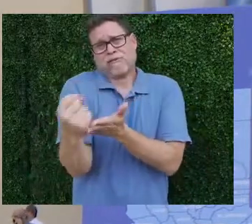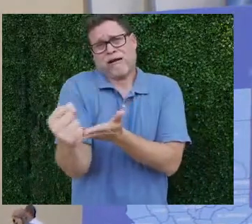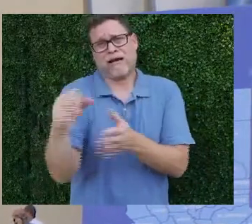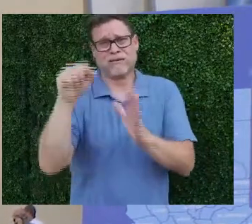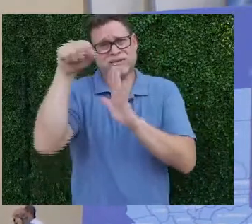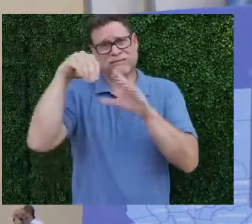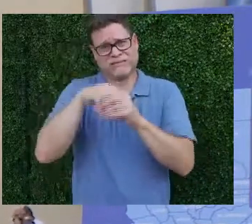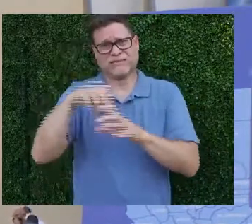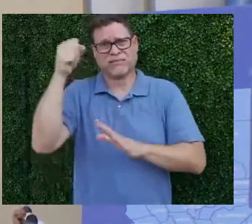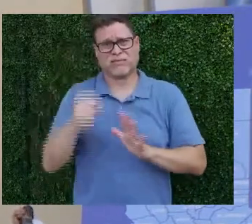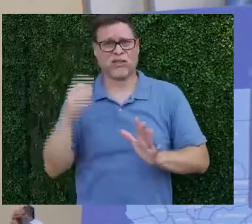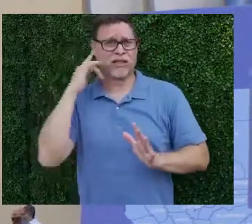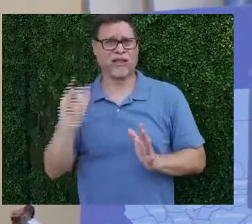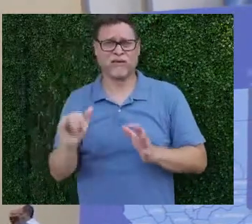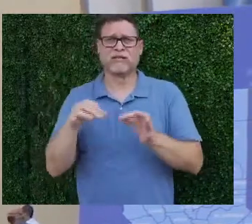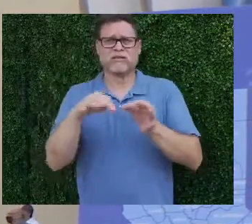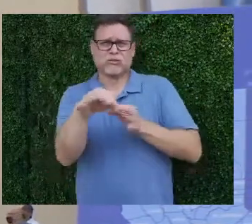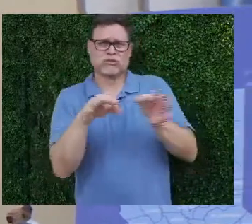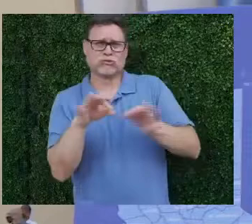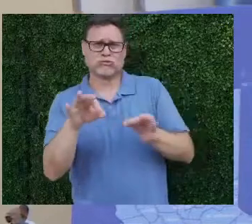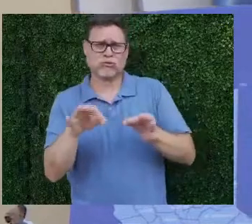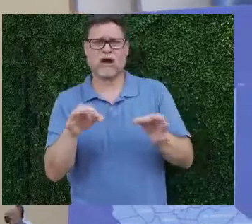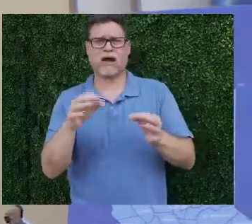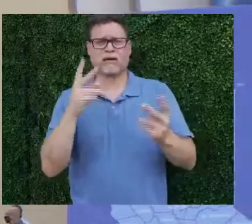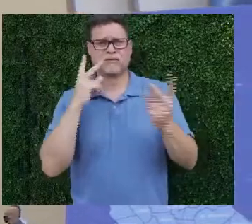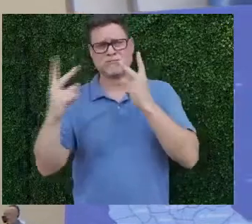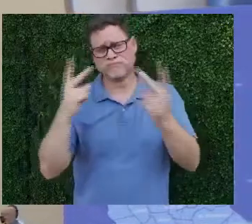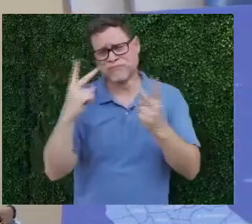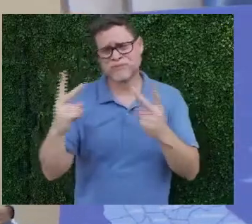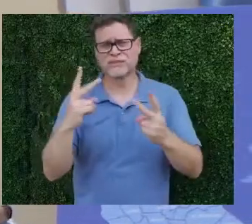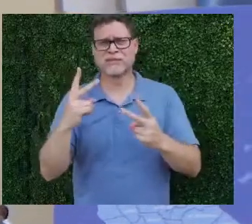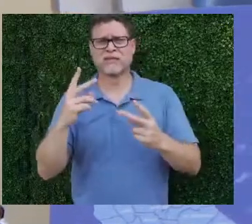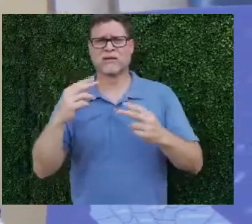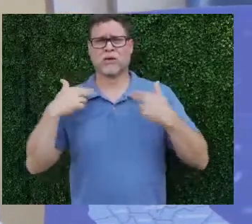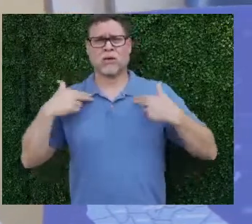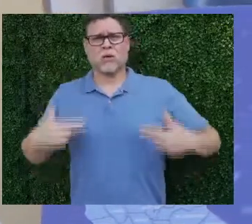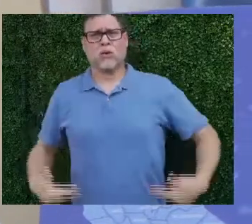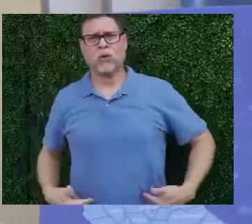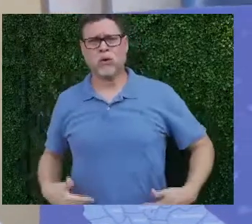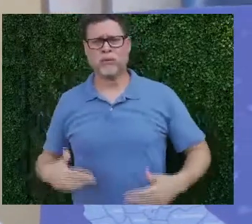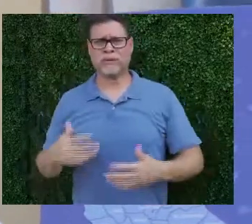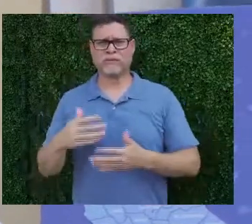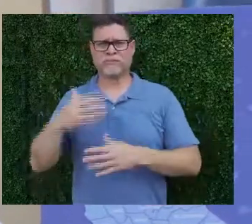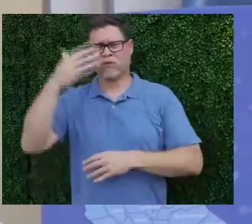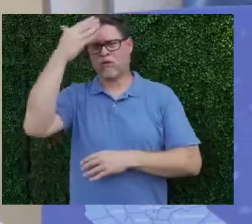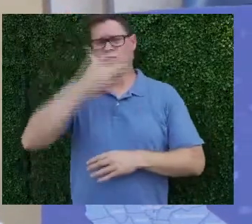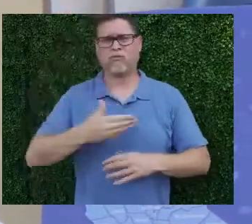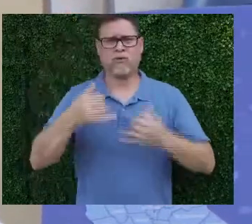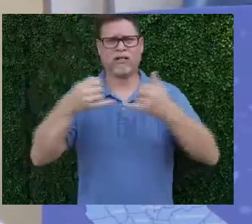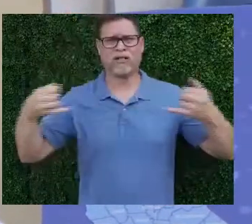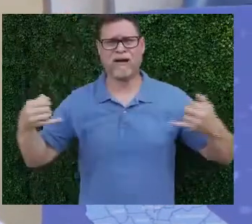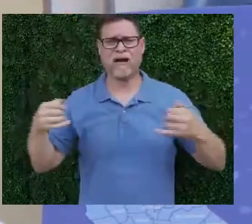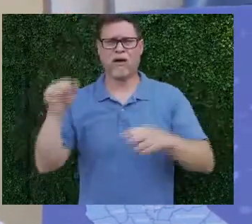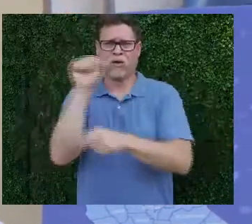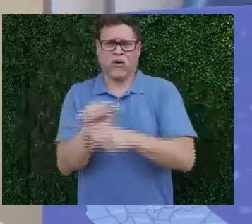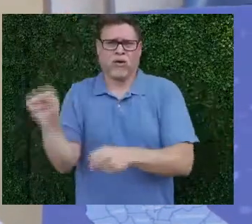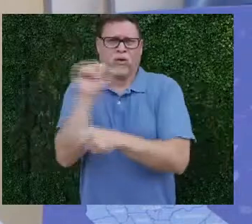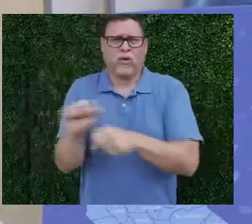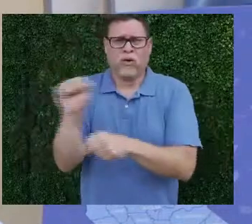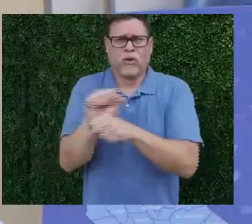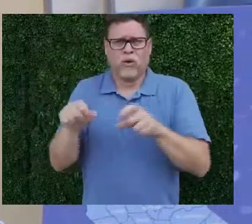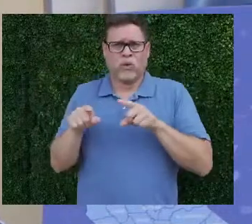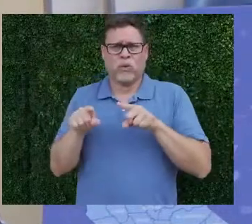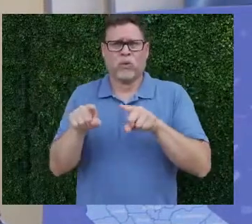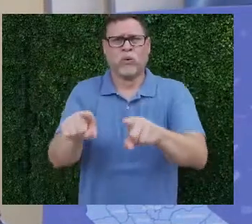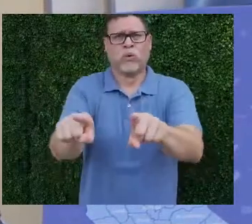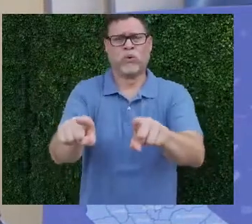California. So maybe describe some of that heroism you saw, some of the humanity that you saw being there on the front lines during those trying moments. Yeah,